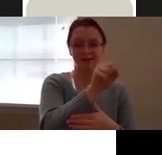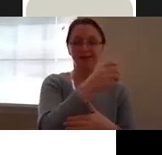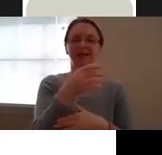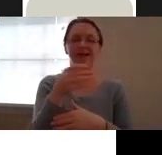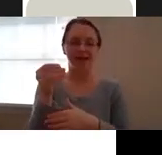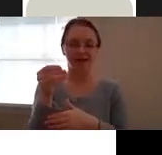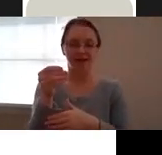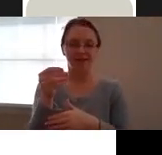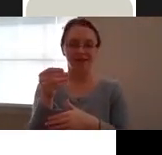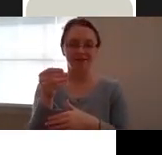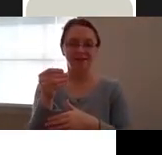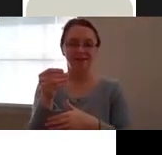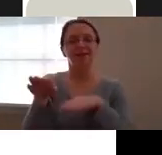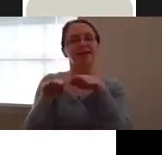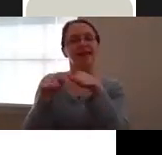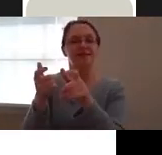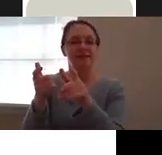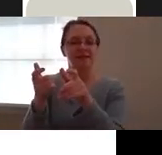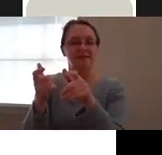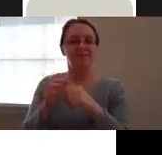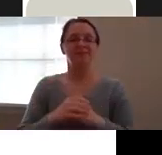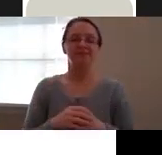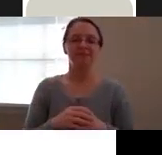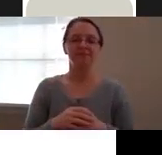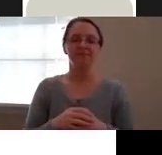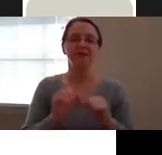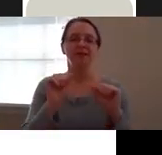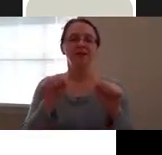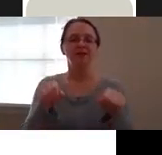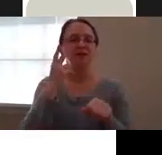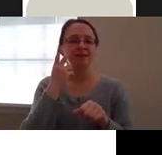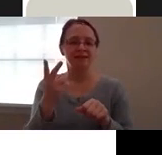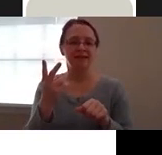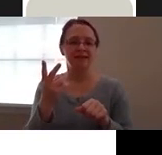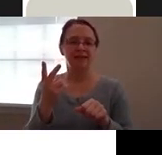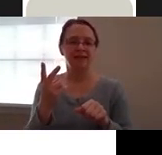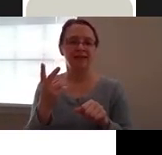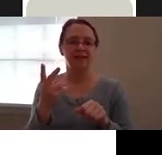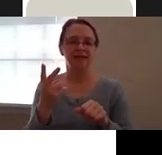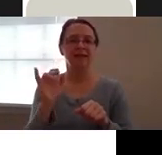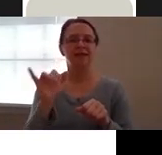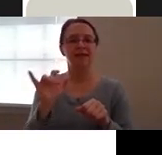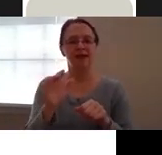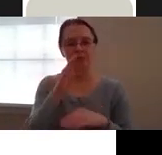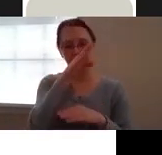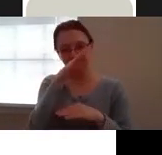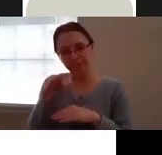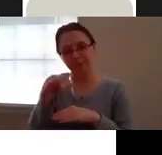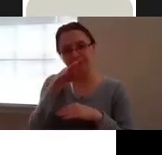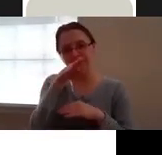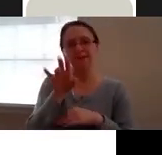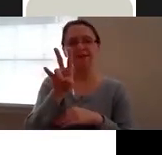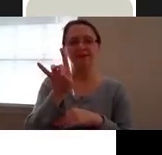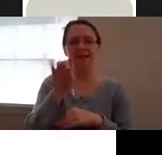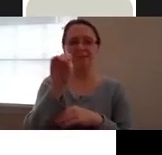and the gait speed. So you can see that the correlation is 78%,